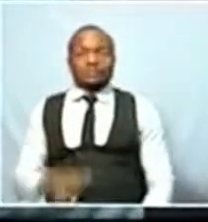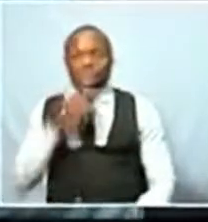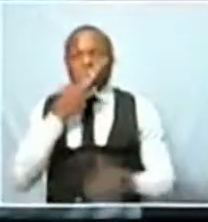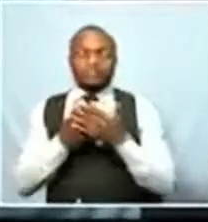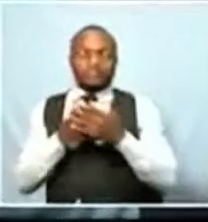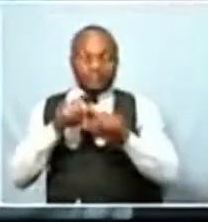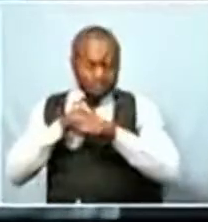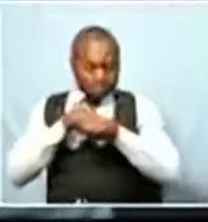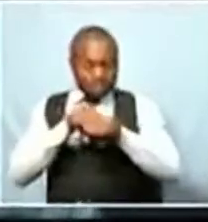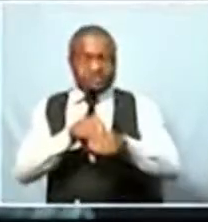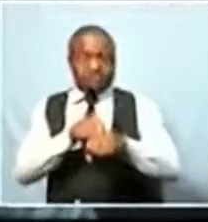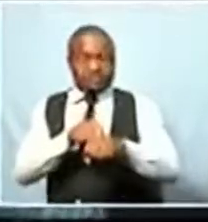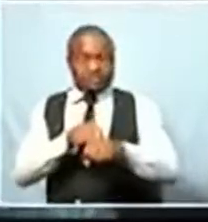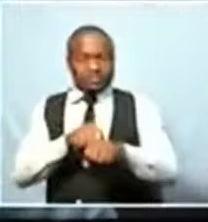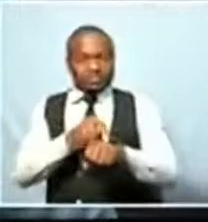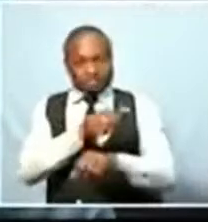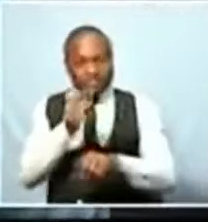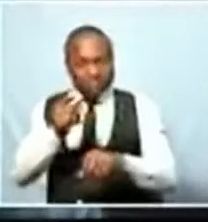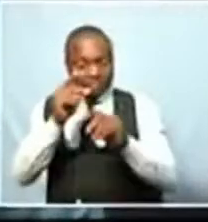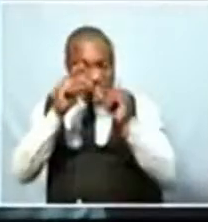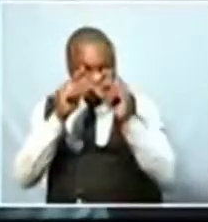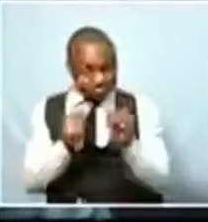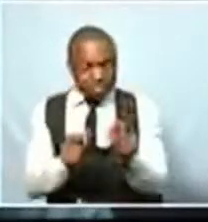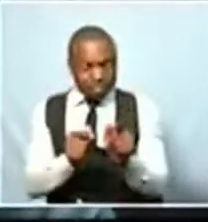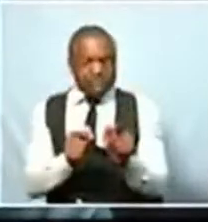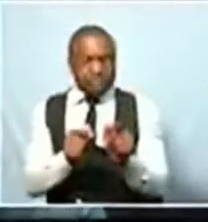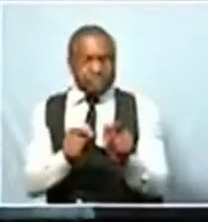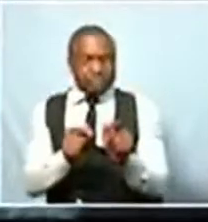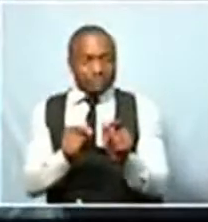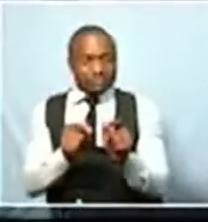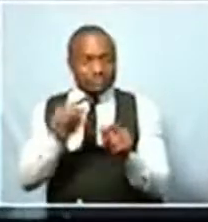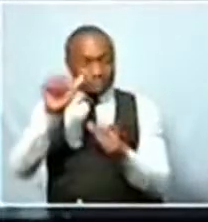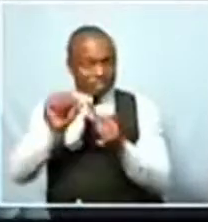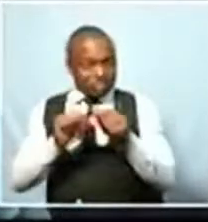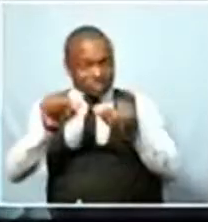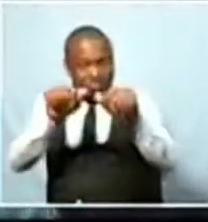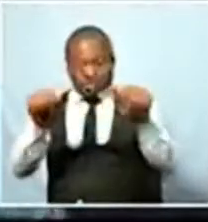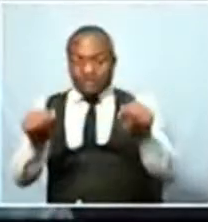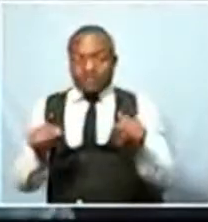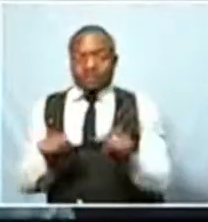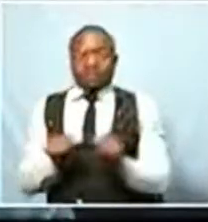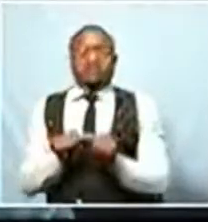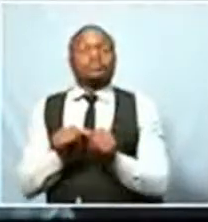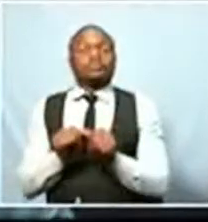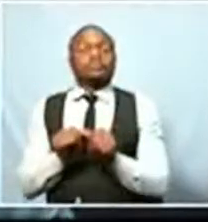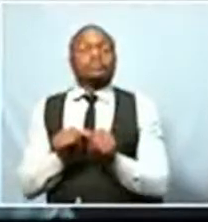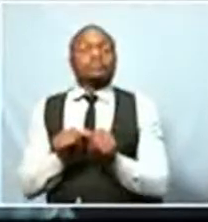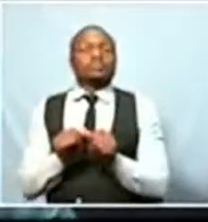transport for them to reach to every corner that